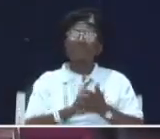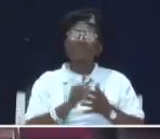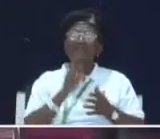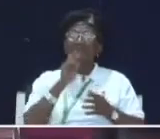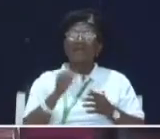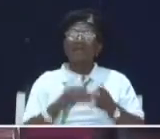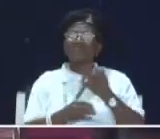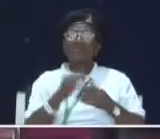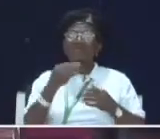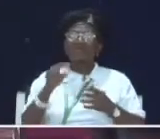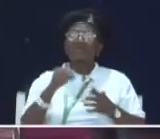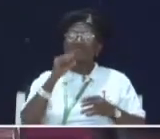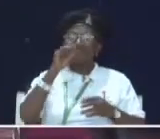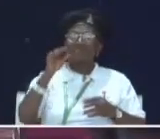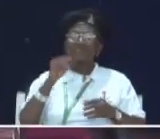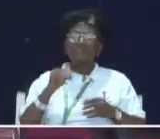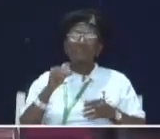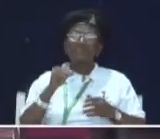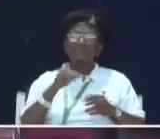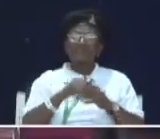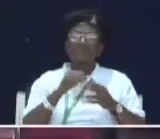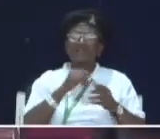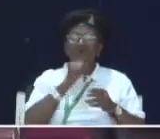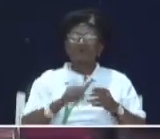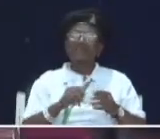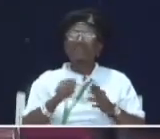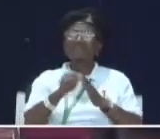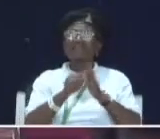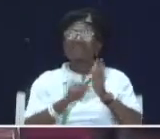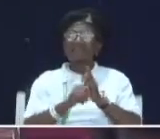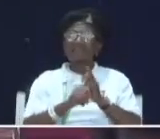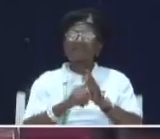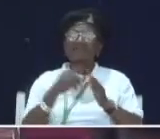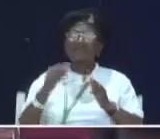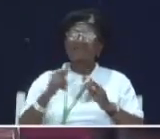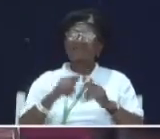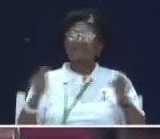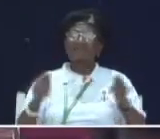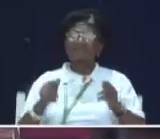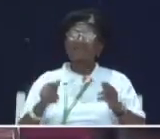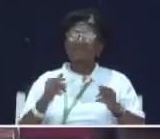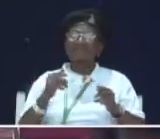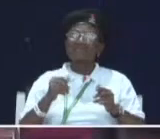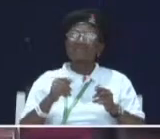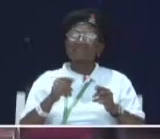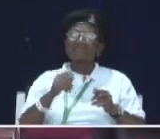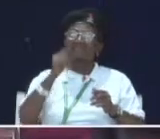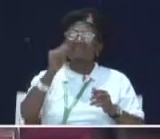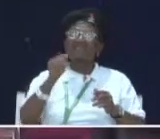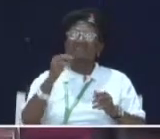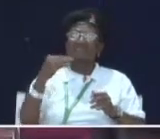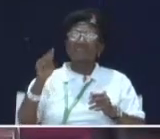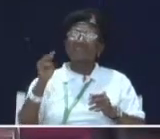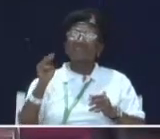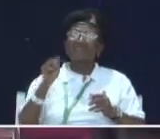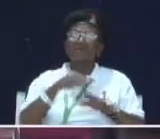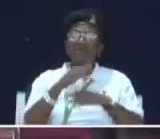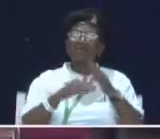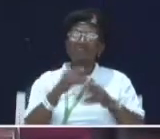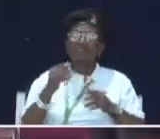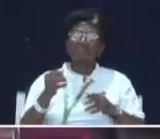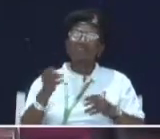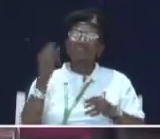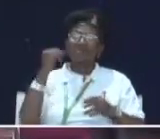women in the Old Testament, the greatest of all was John the Baptist. He was